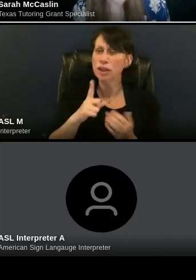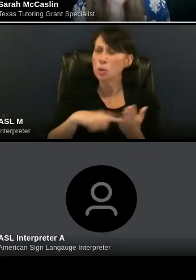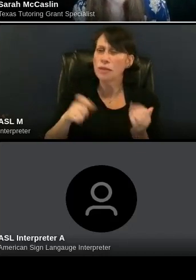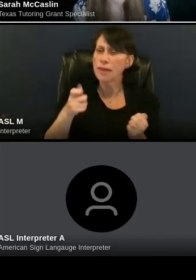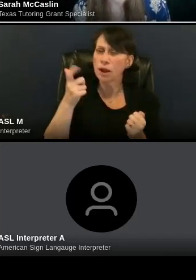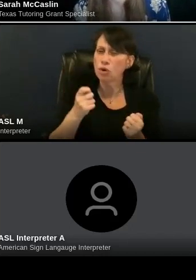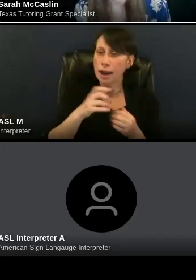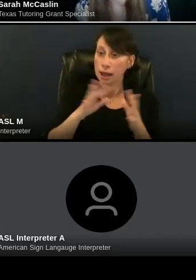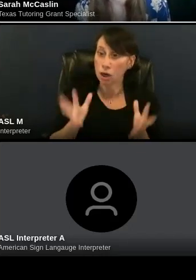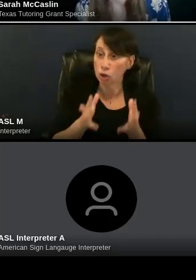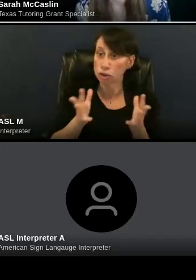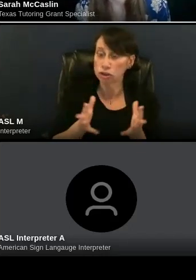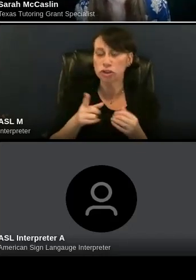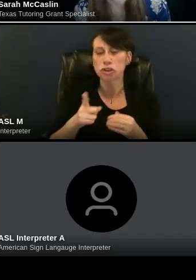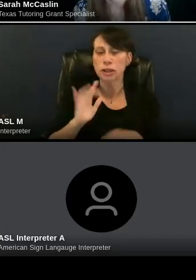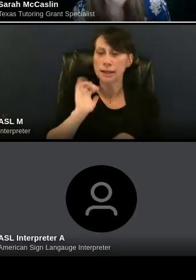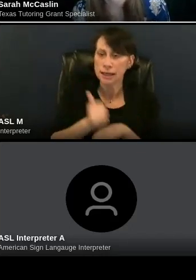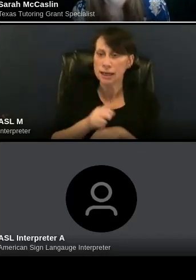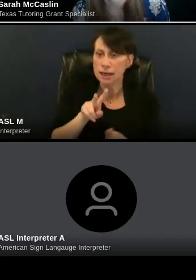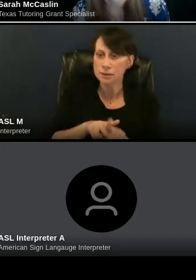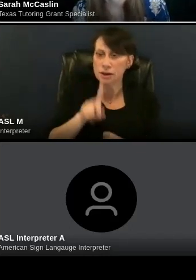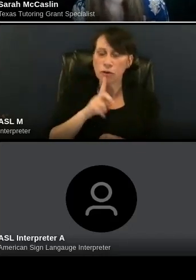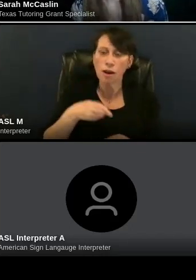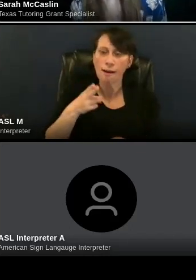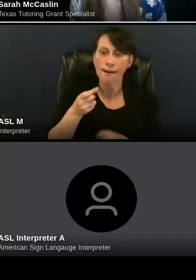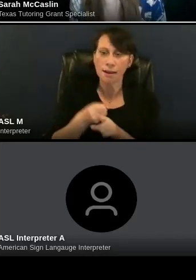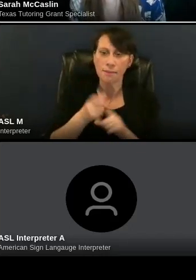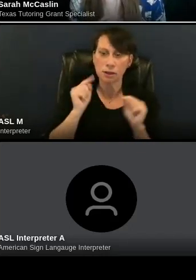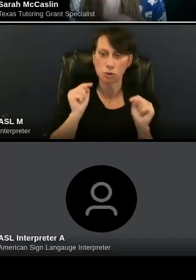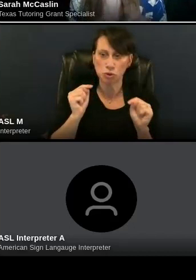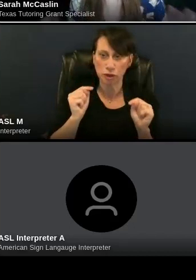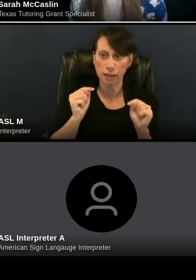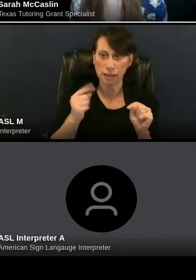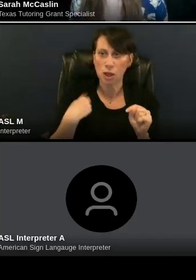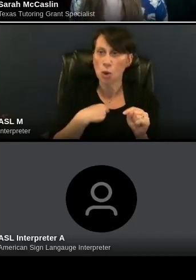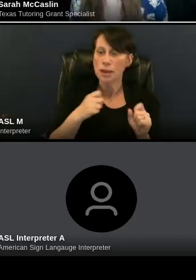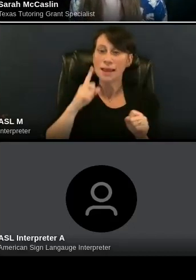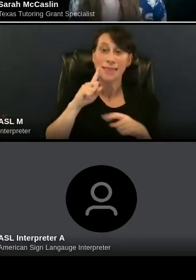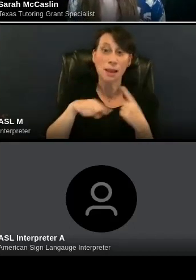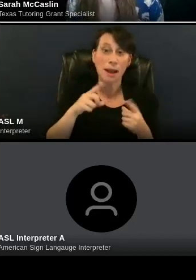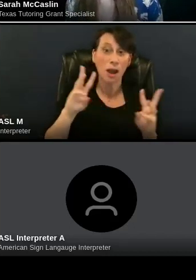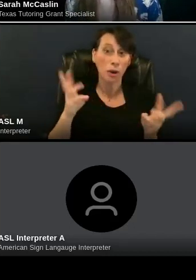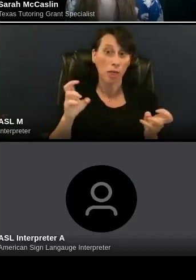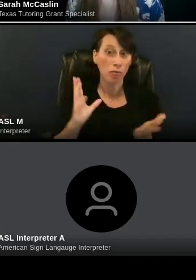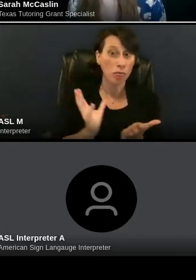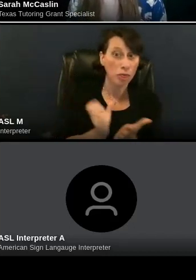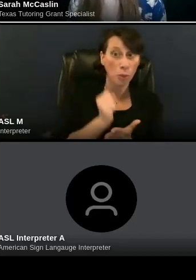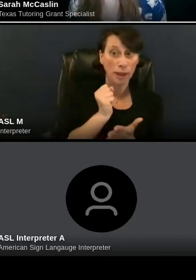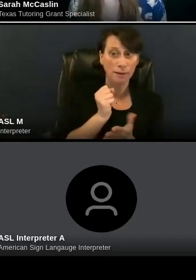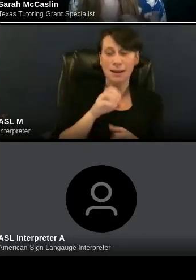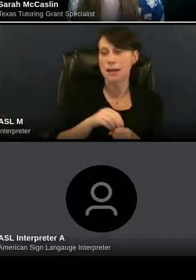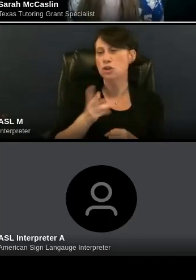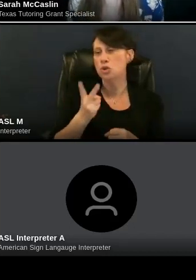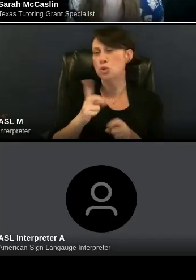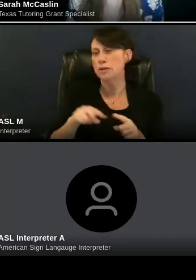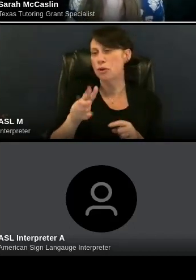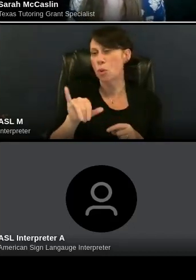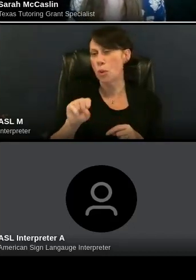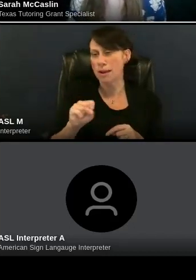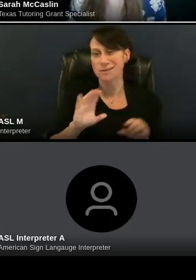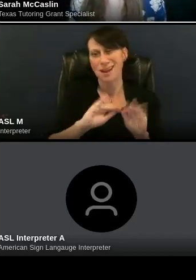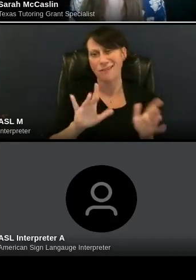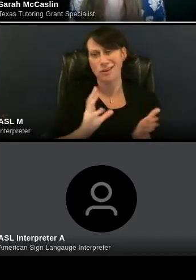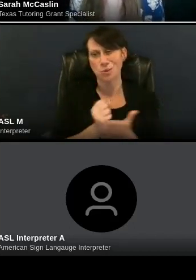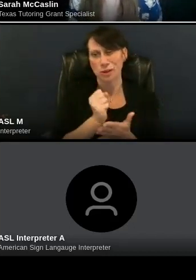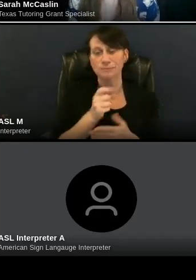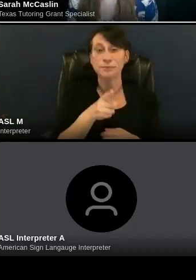grant encourages is the implementation of high impact tutoring. We can think of the win in two different ways. The more obvious win is